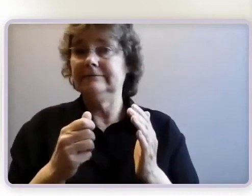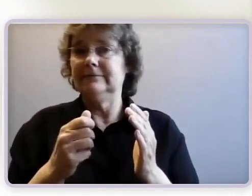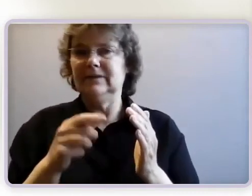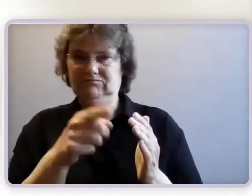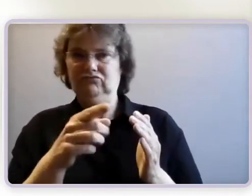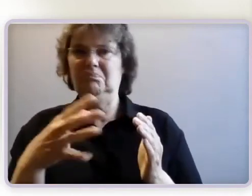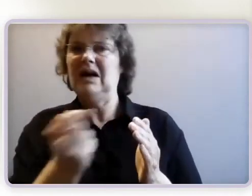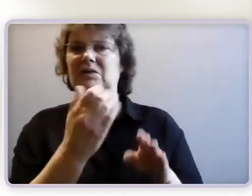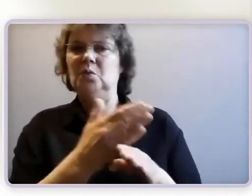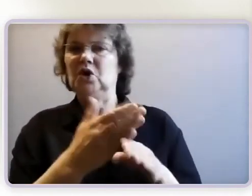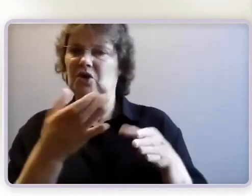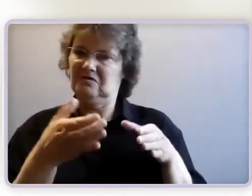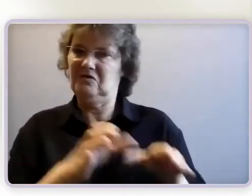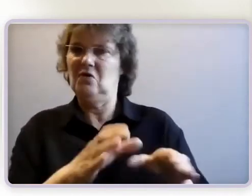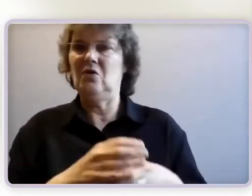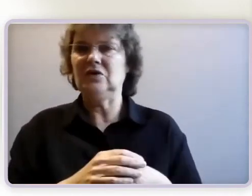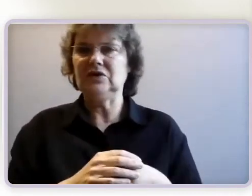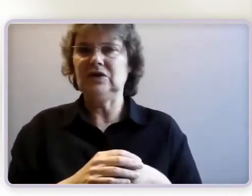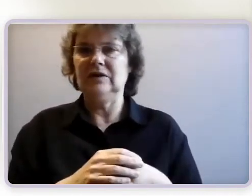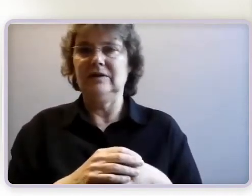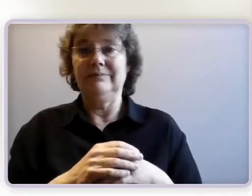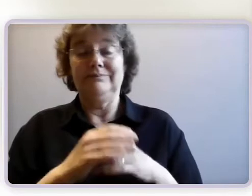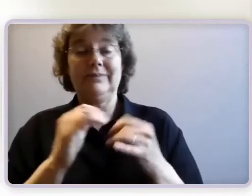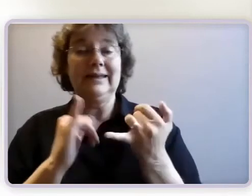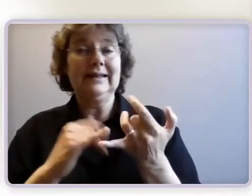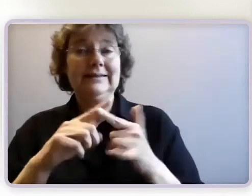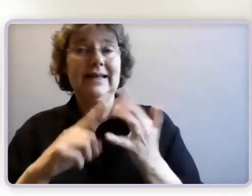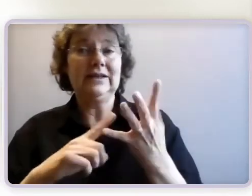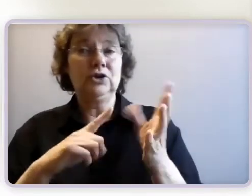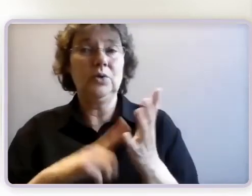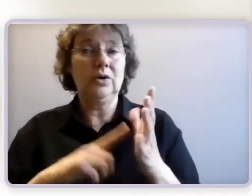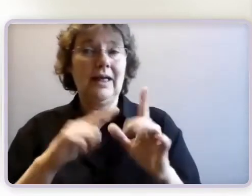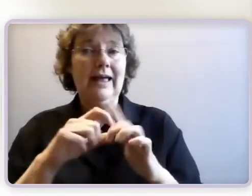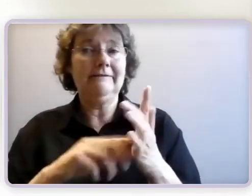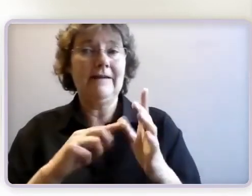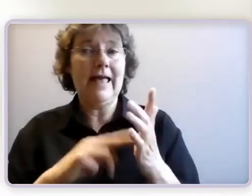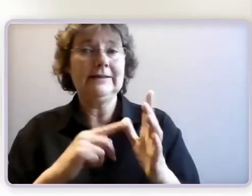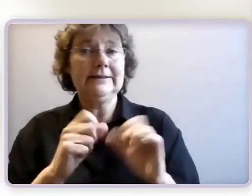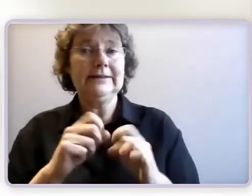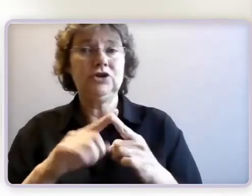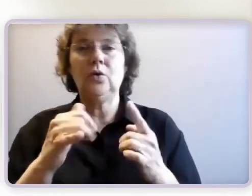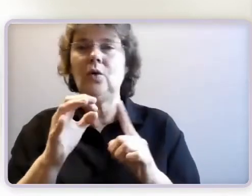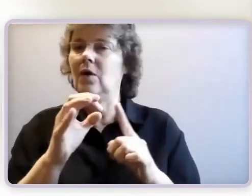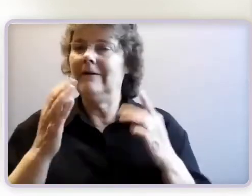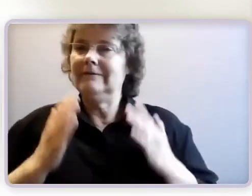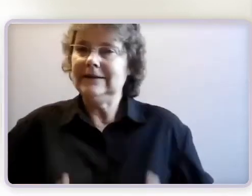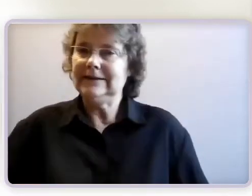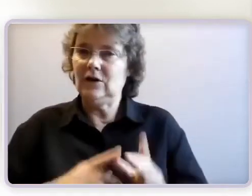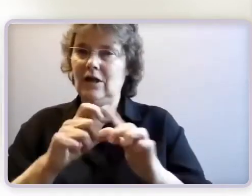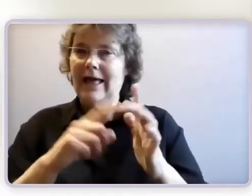work, taking sexual advantage or physical advantage of someone.